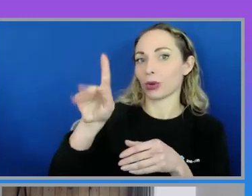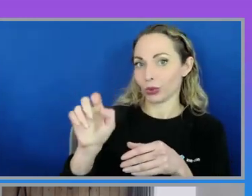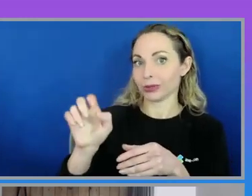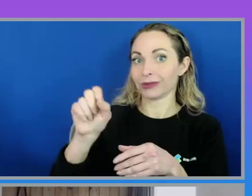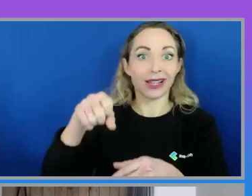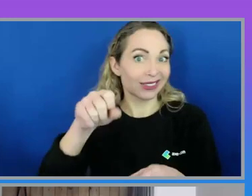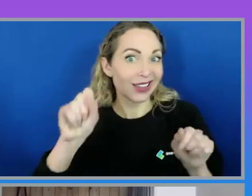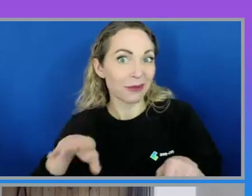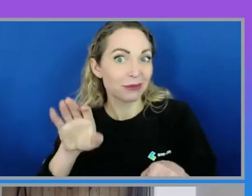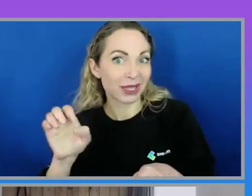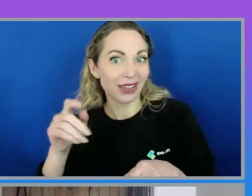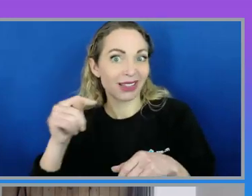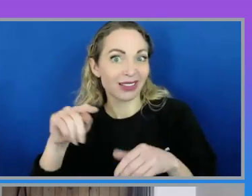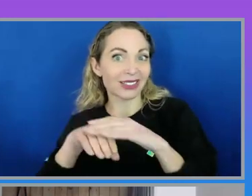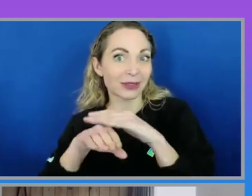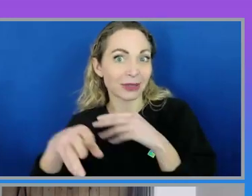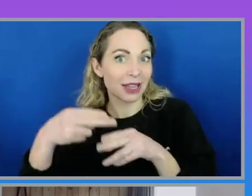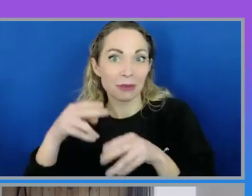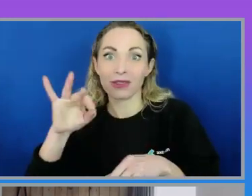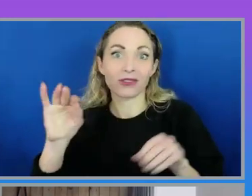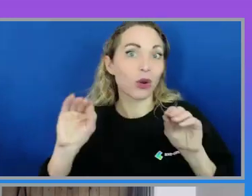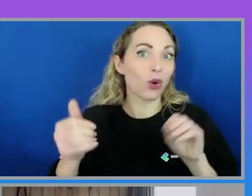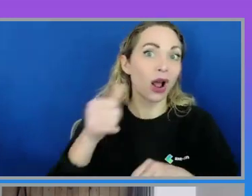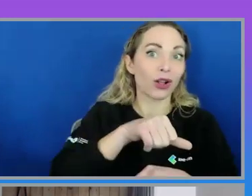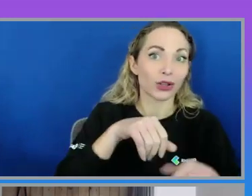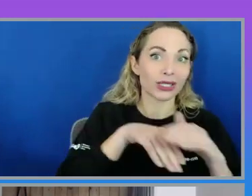the accessible name if no other accessible name already exists.